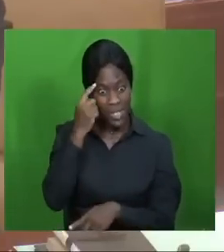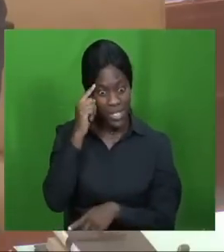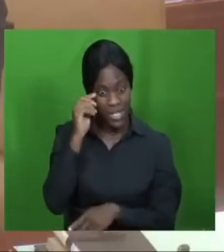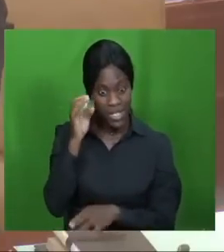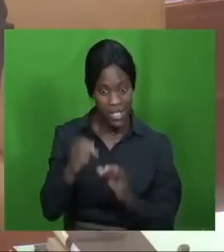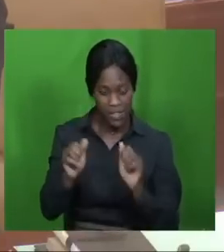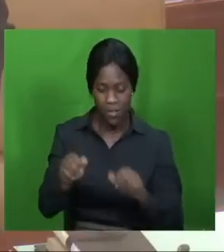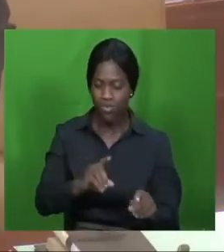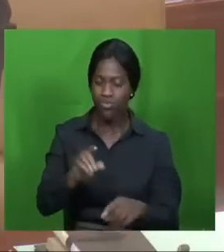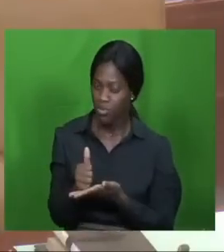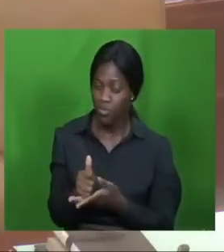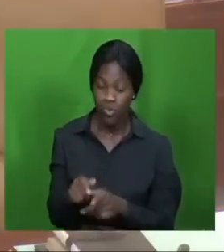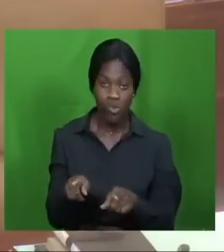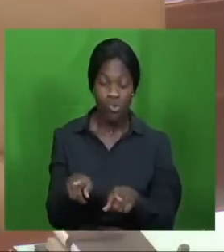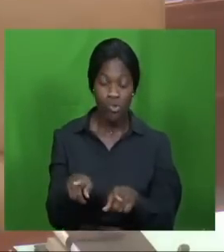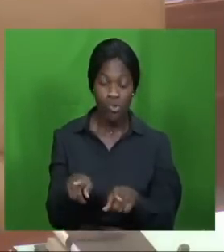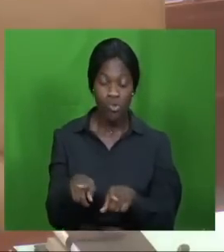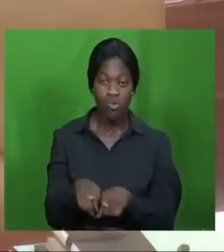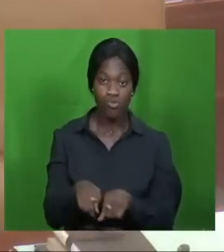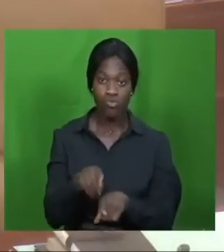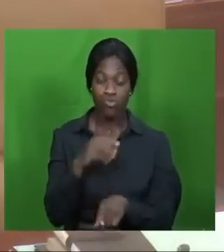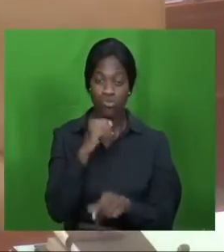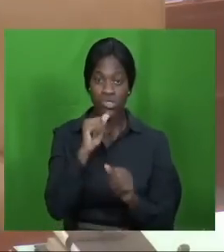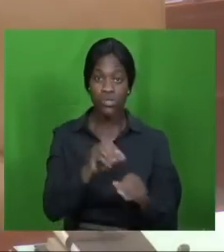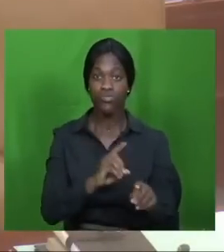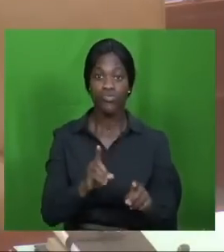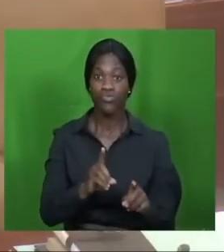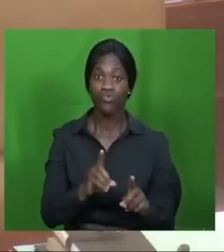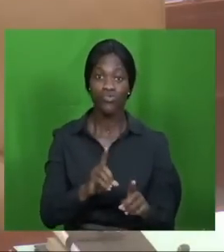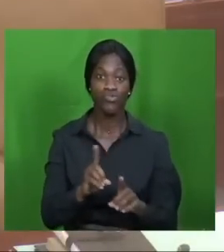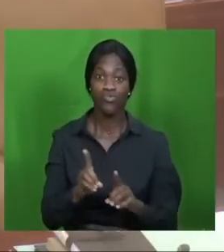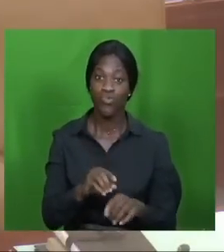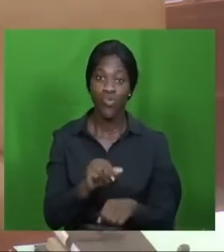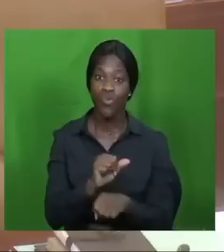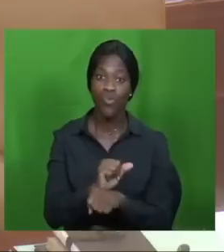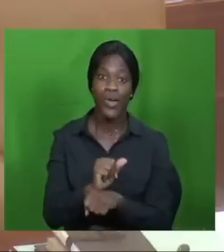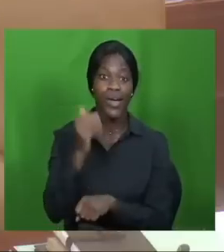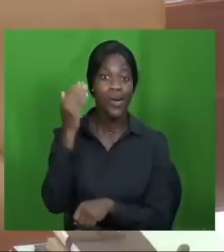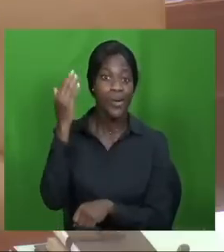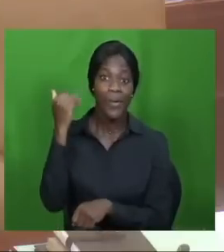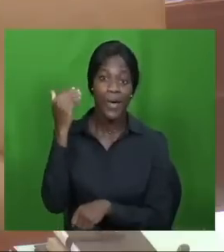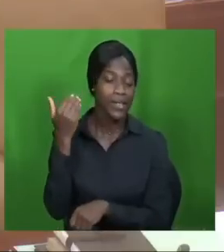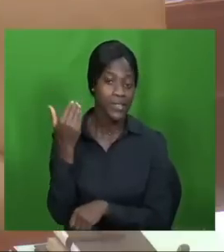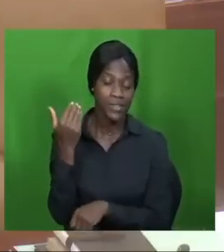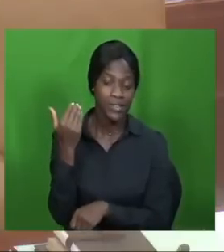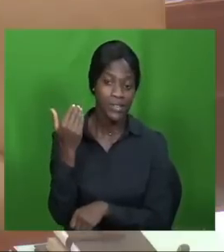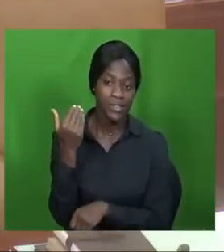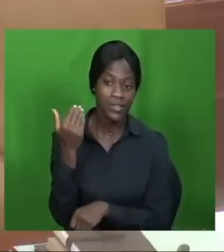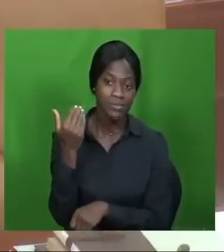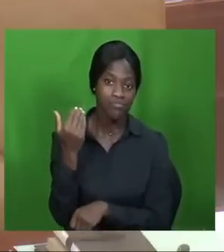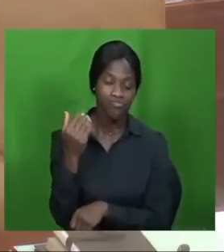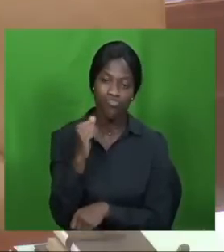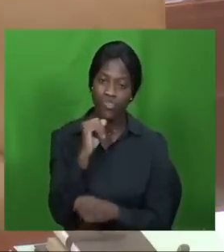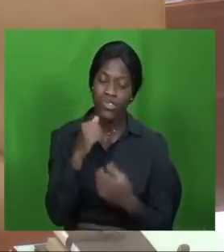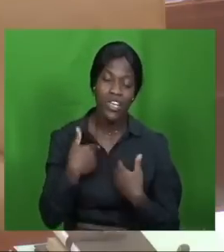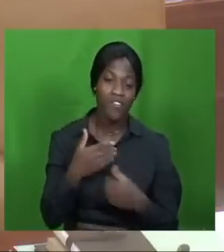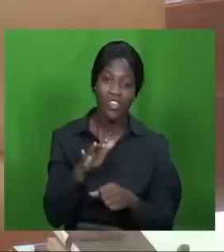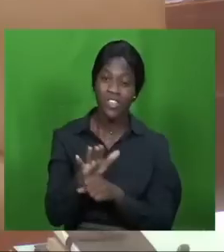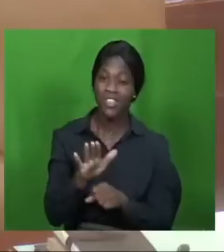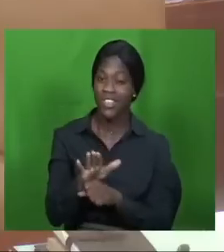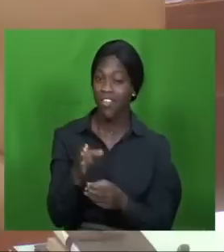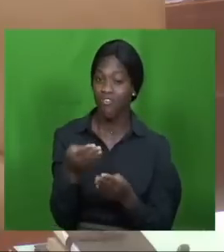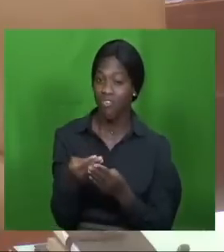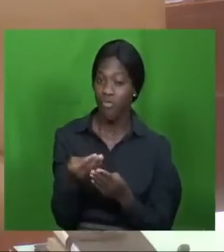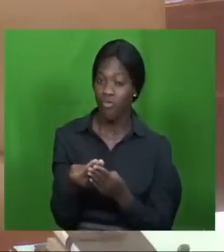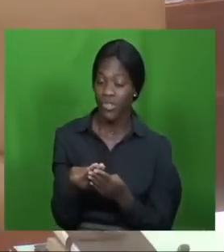activity. But again, Mr. Speaker, able to do so because of the inadequate funds allocated to